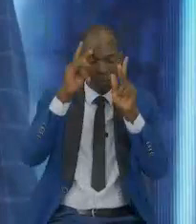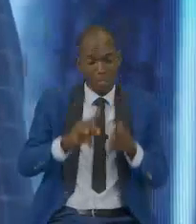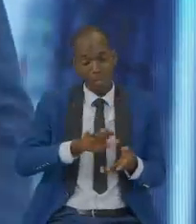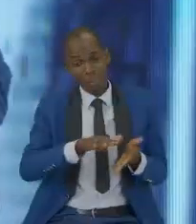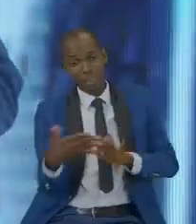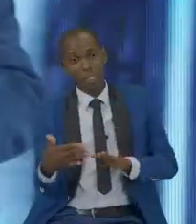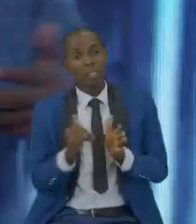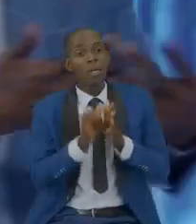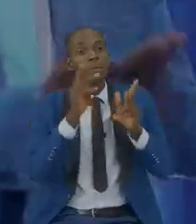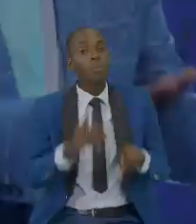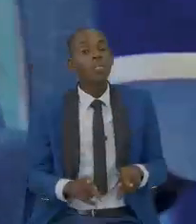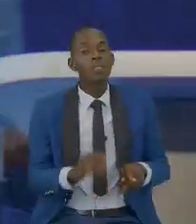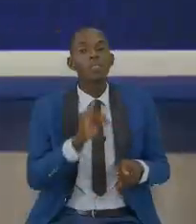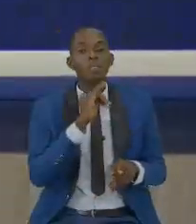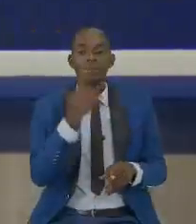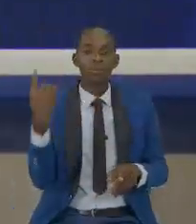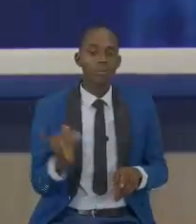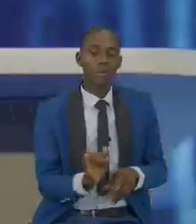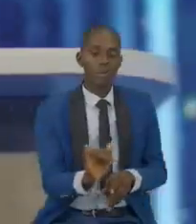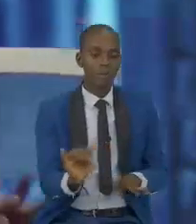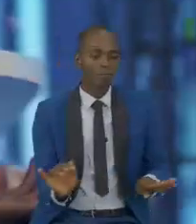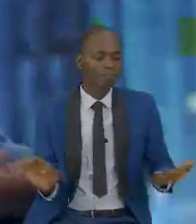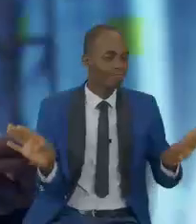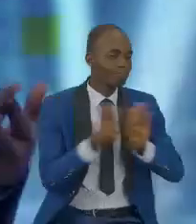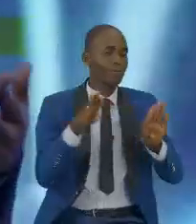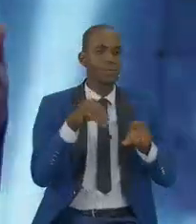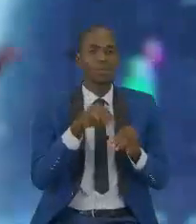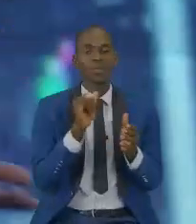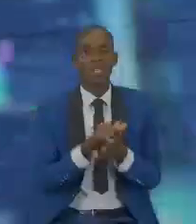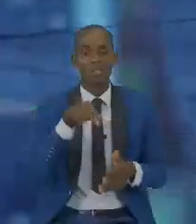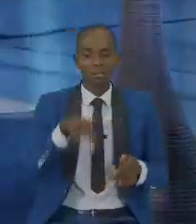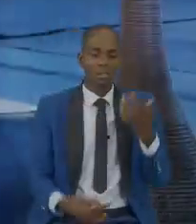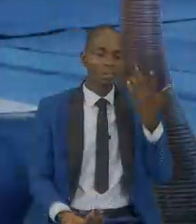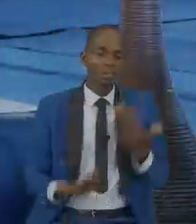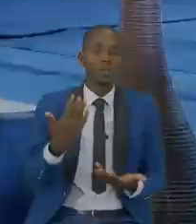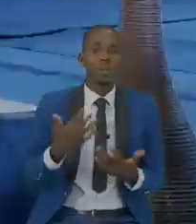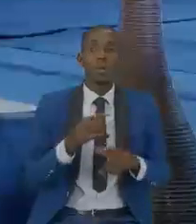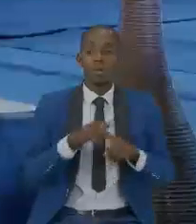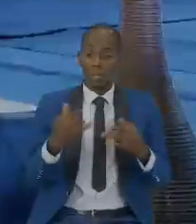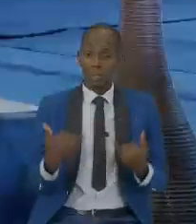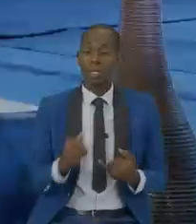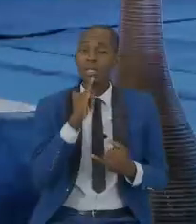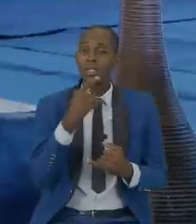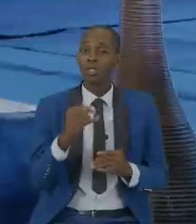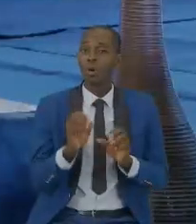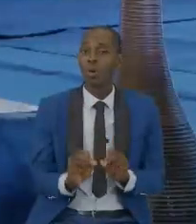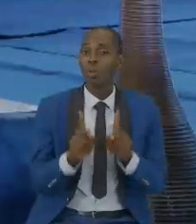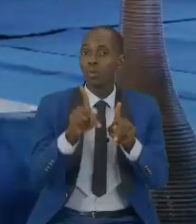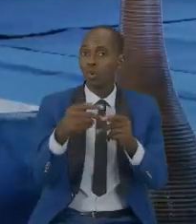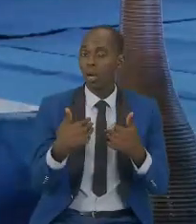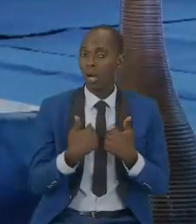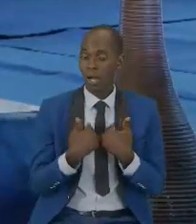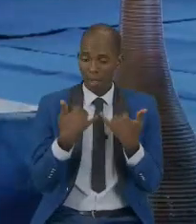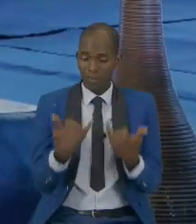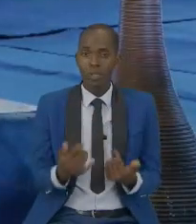forever sealed. But today is the day, the opportunity you have to say, I will seek the Lord while